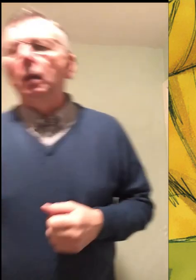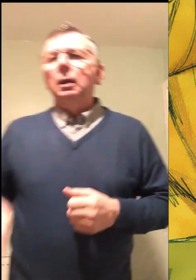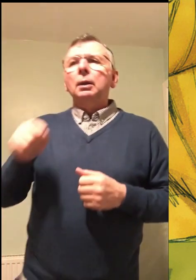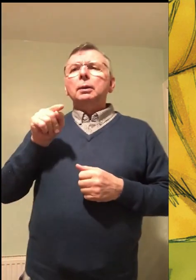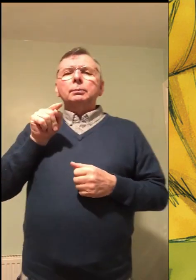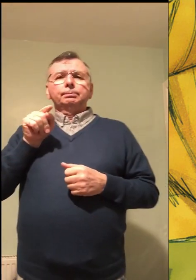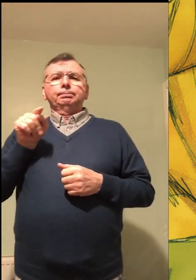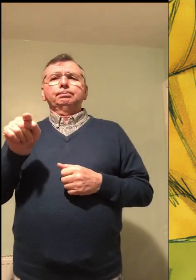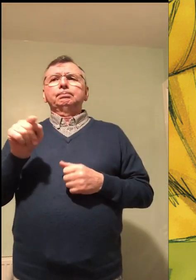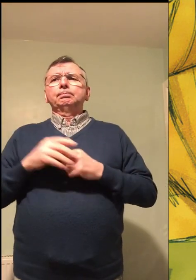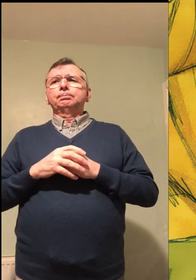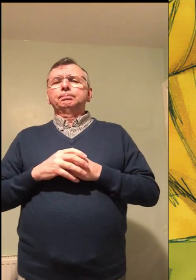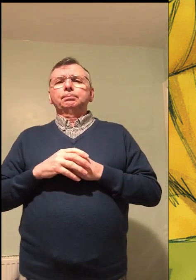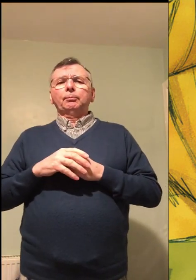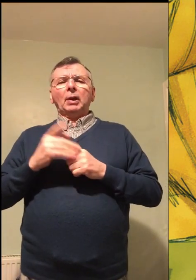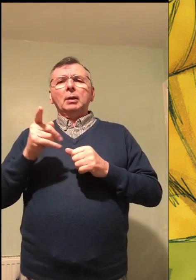Now Jesus loved Martha